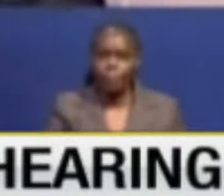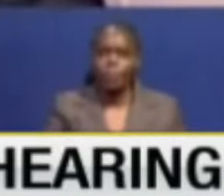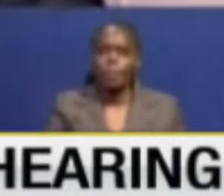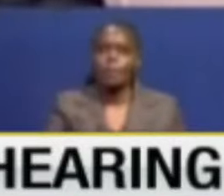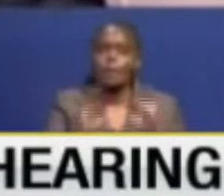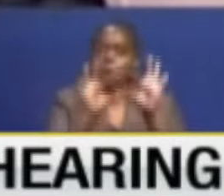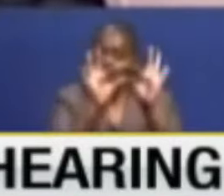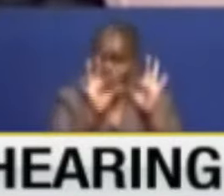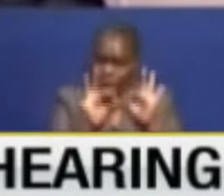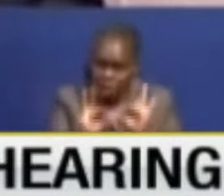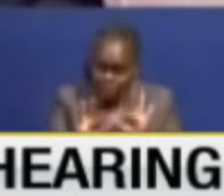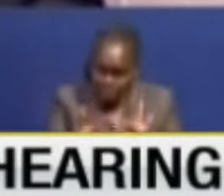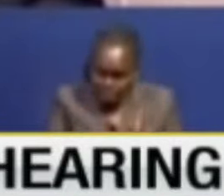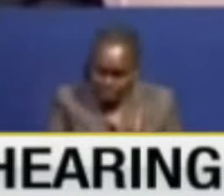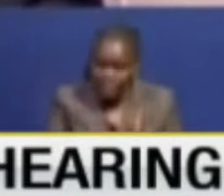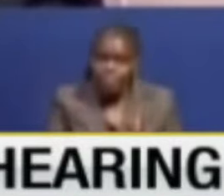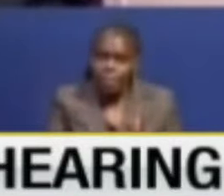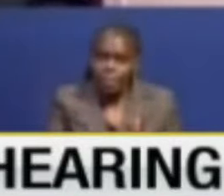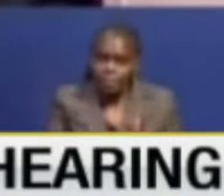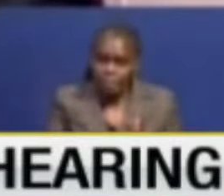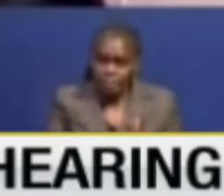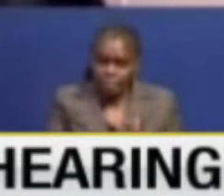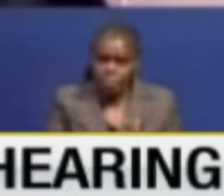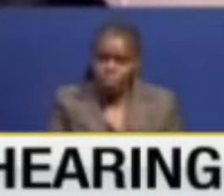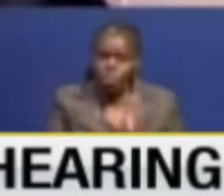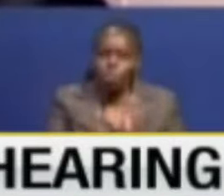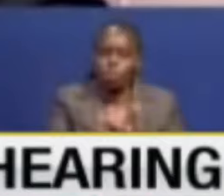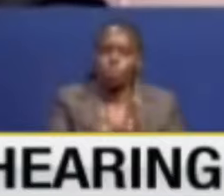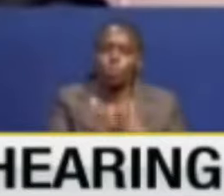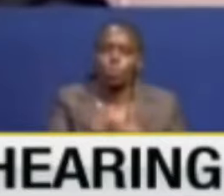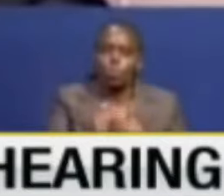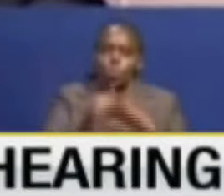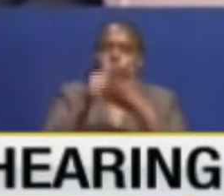Accountability, honorable members, is a measure of leadership.